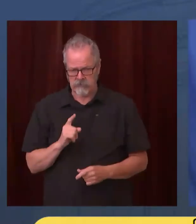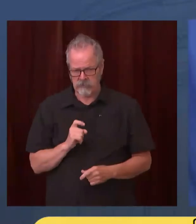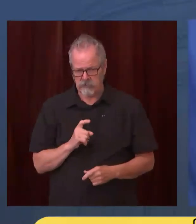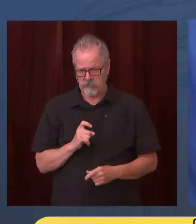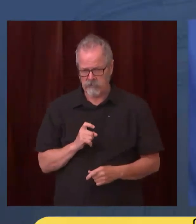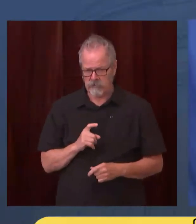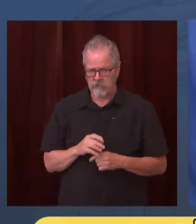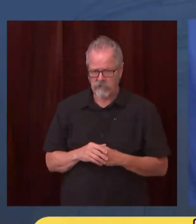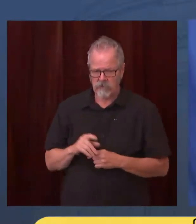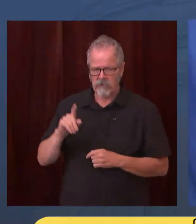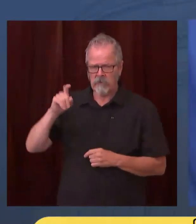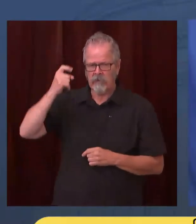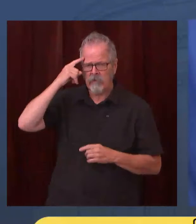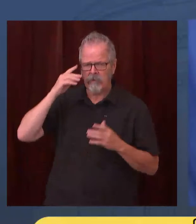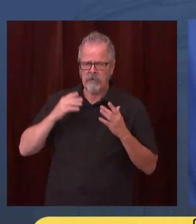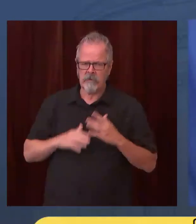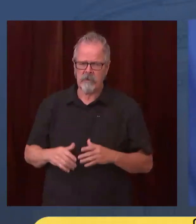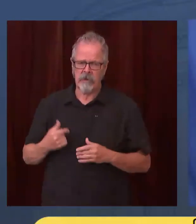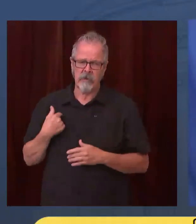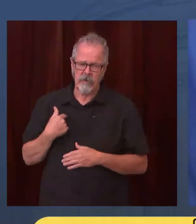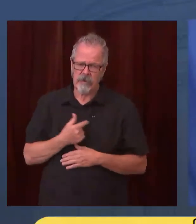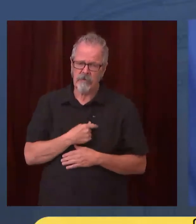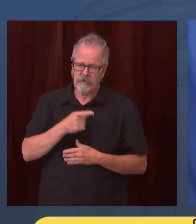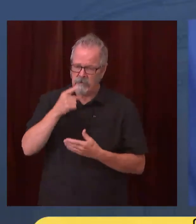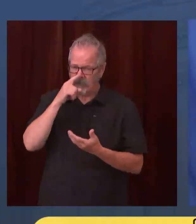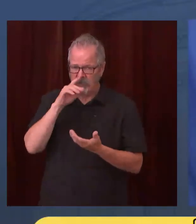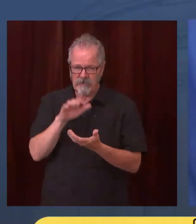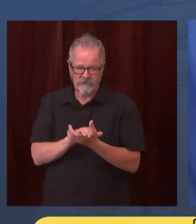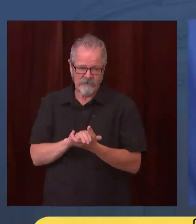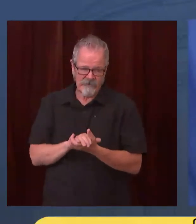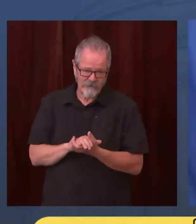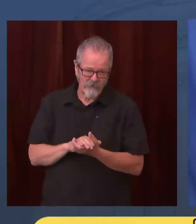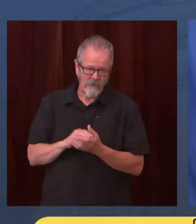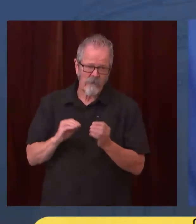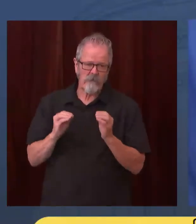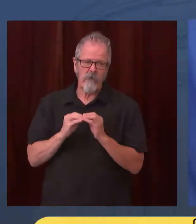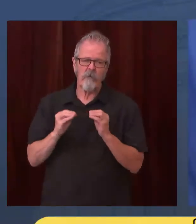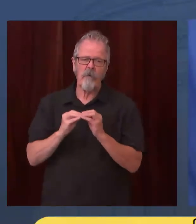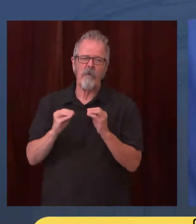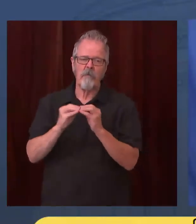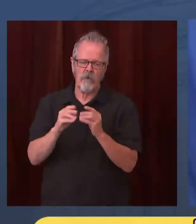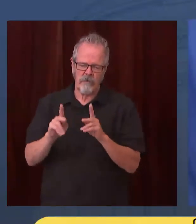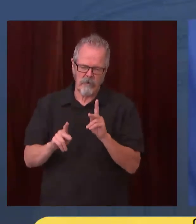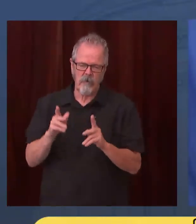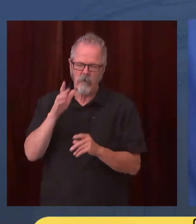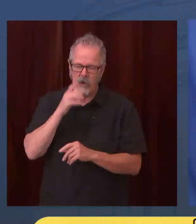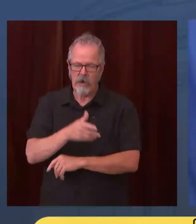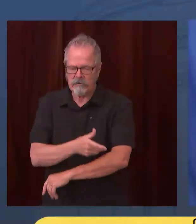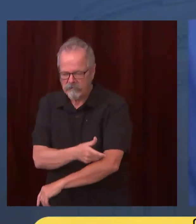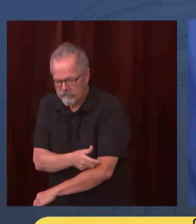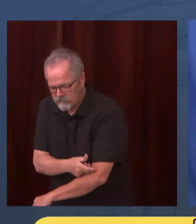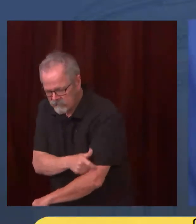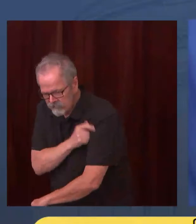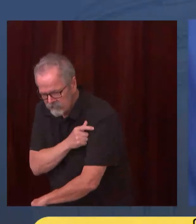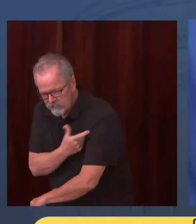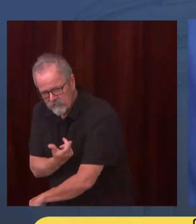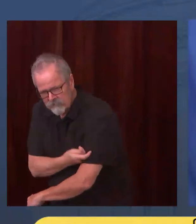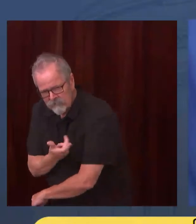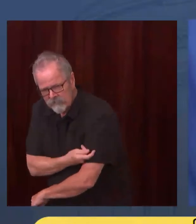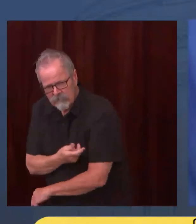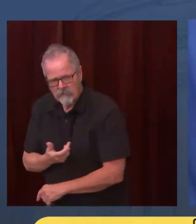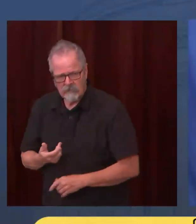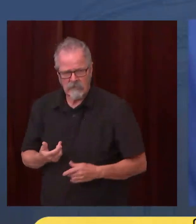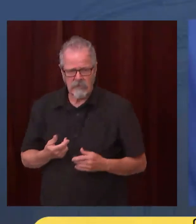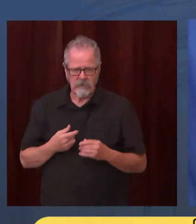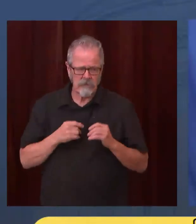more public servants will decide to get the vaccination. We think that is happening as we speak. And the principal reason is people who have